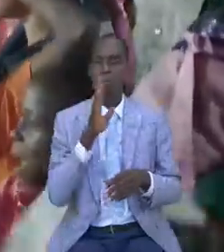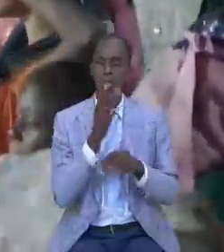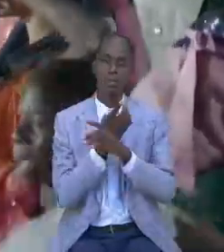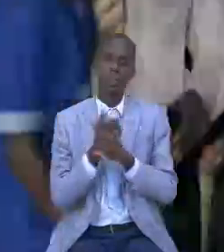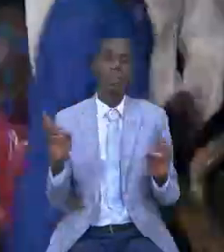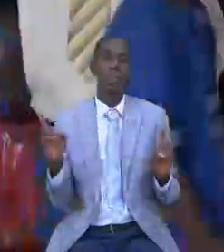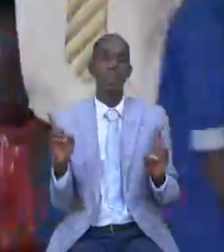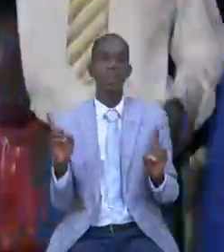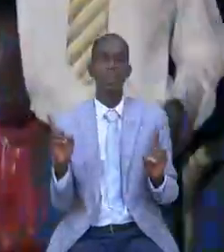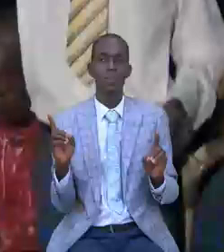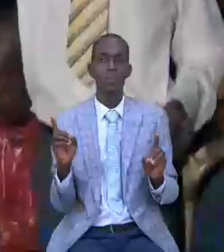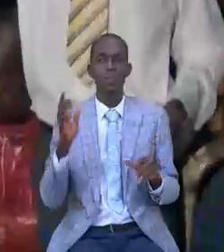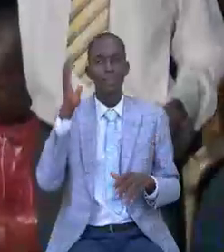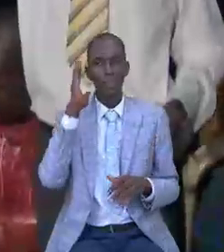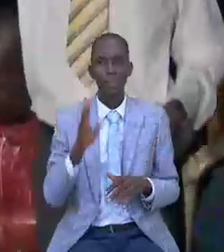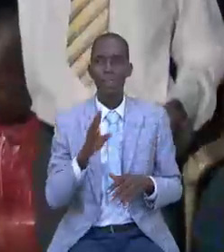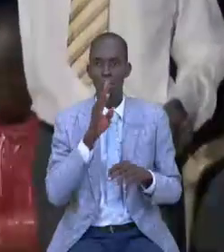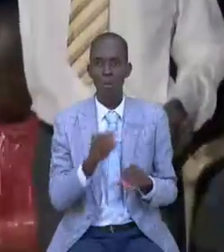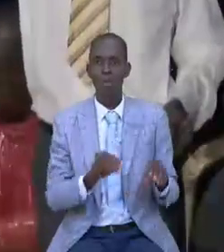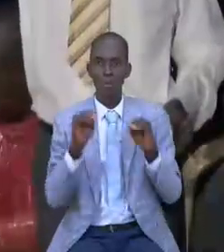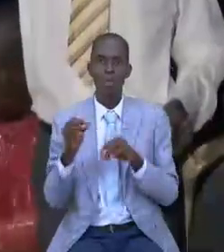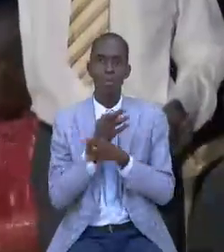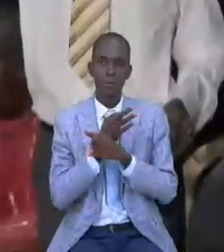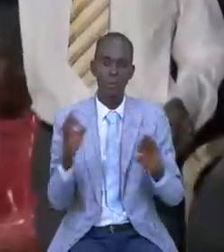delivered, amen. Shall be set free.